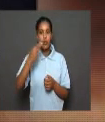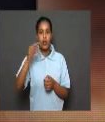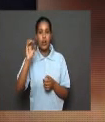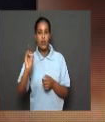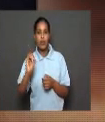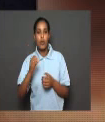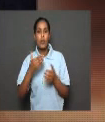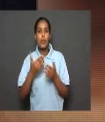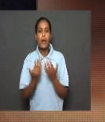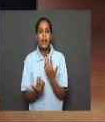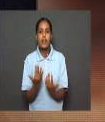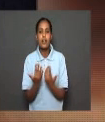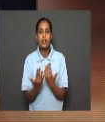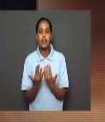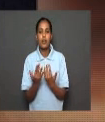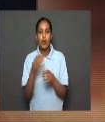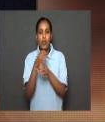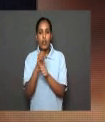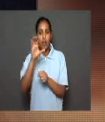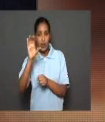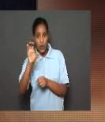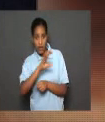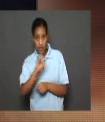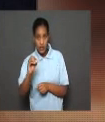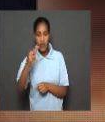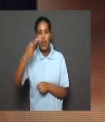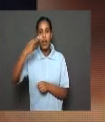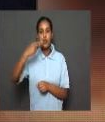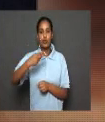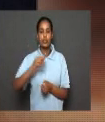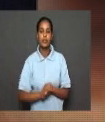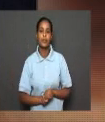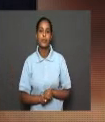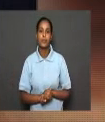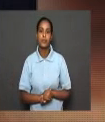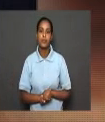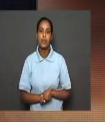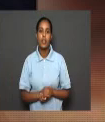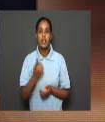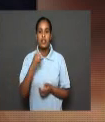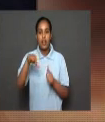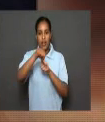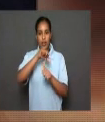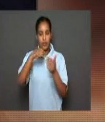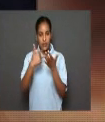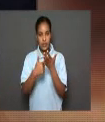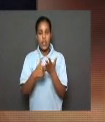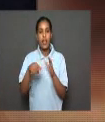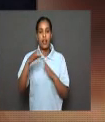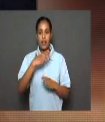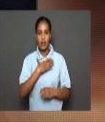is because they contain carbon and hydrogen. The atoms of these